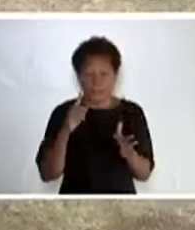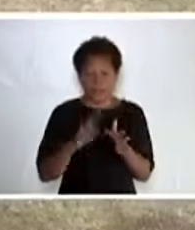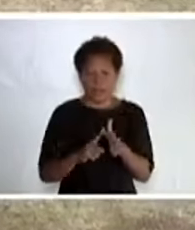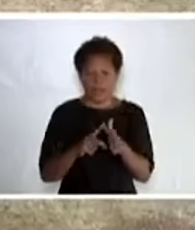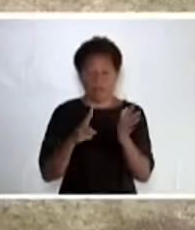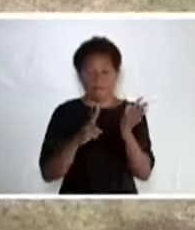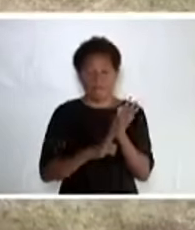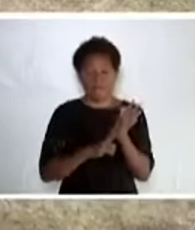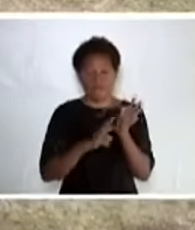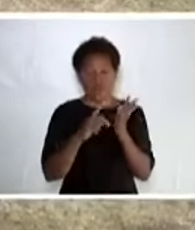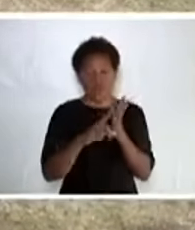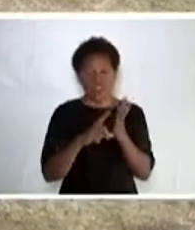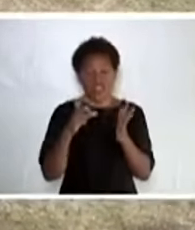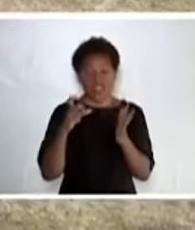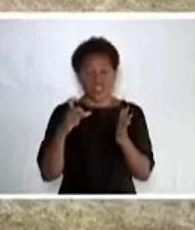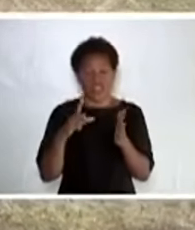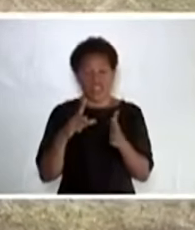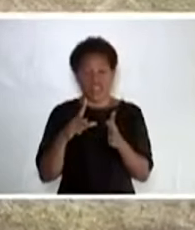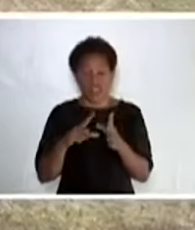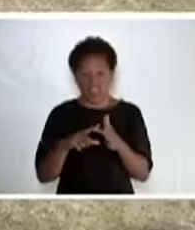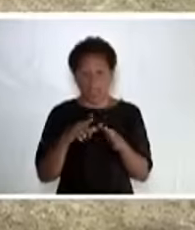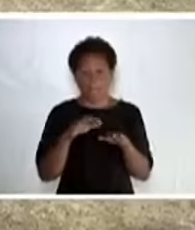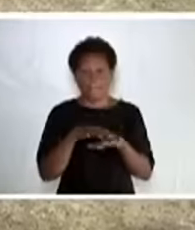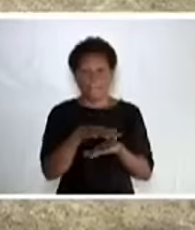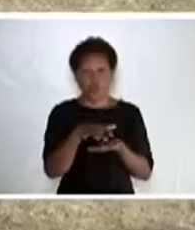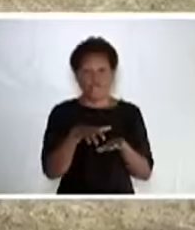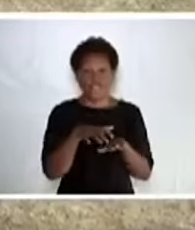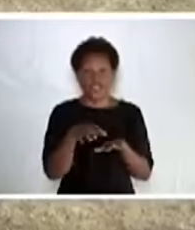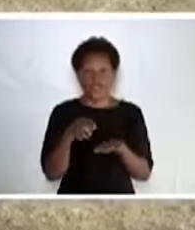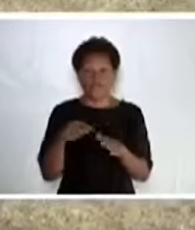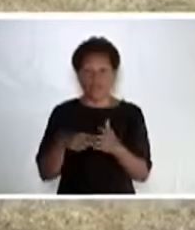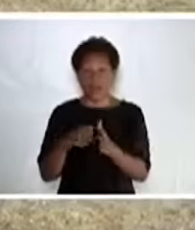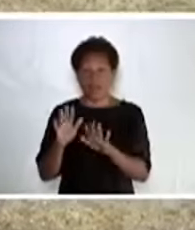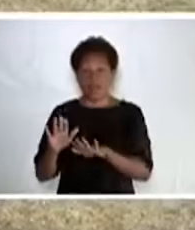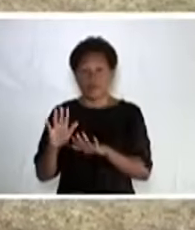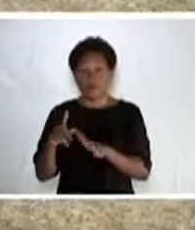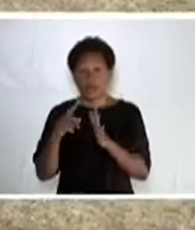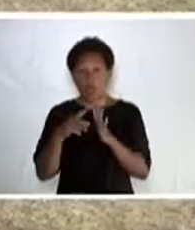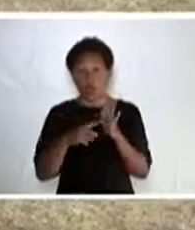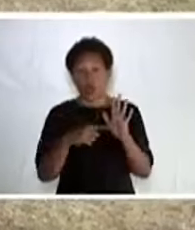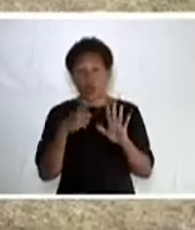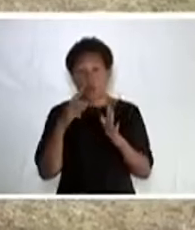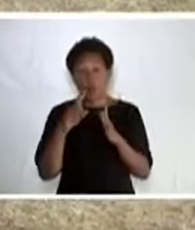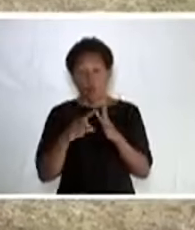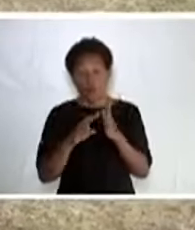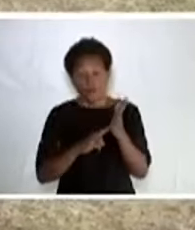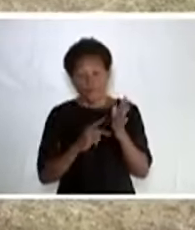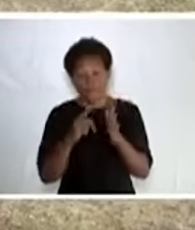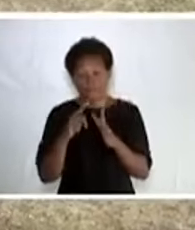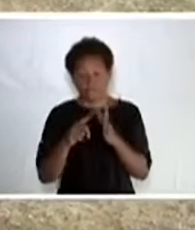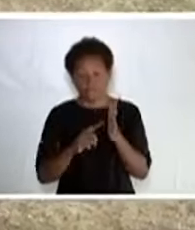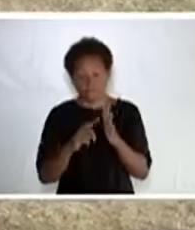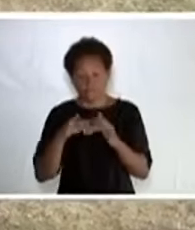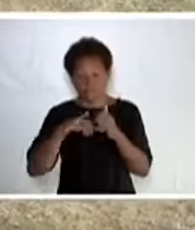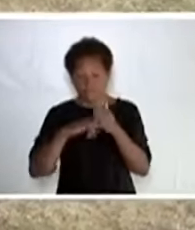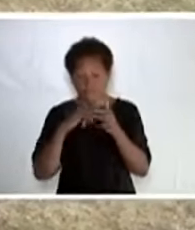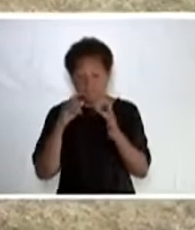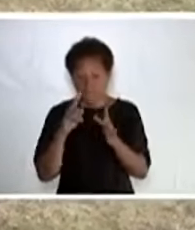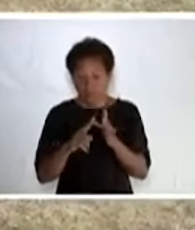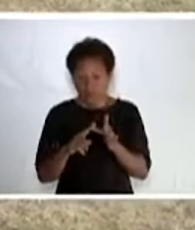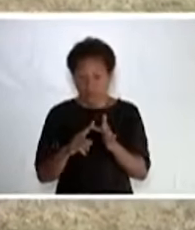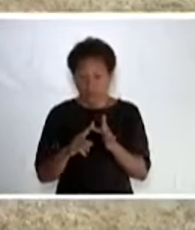from the province of Tailevu. The second platoon commander is Chobolisi Niumbalavu from Koro in Nadeva,